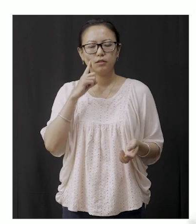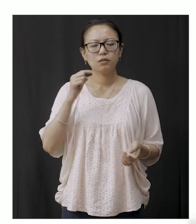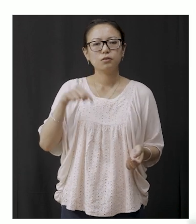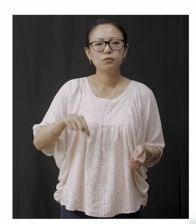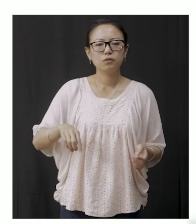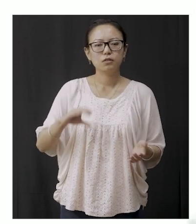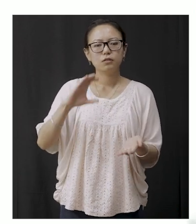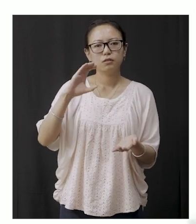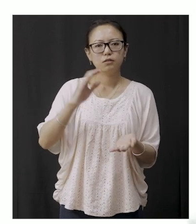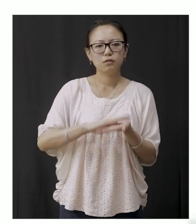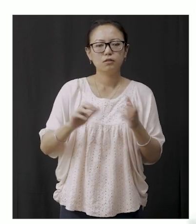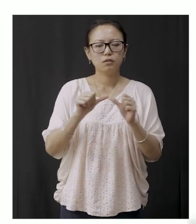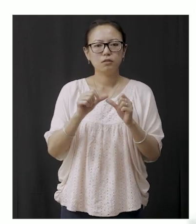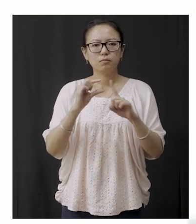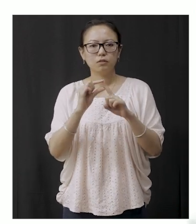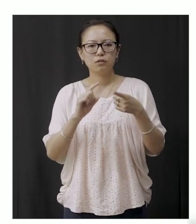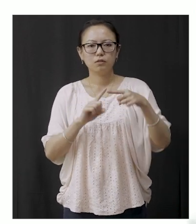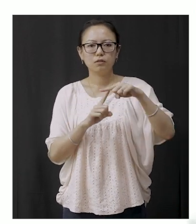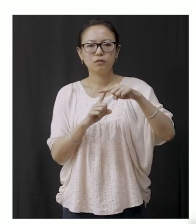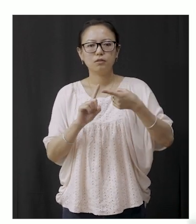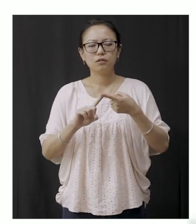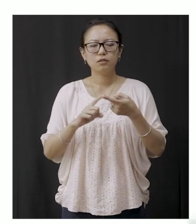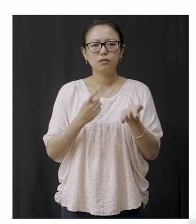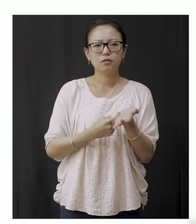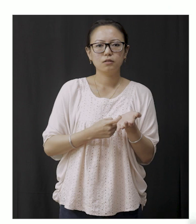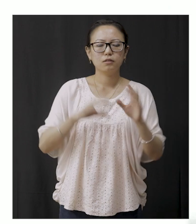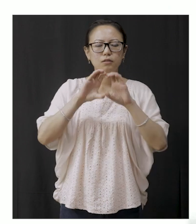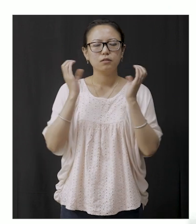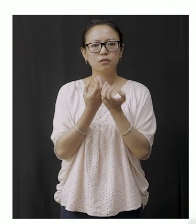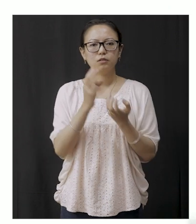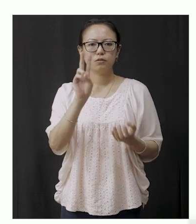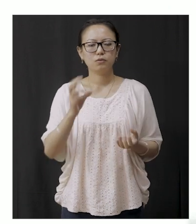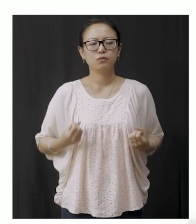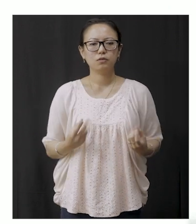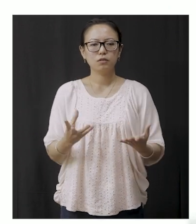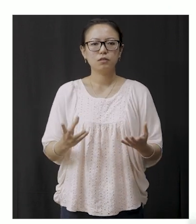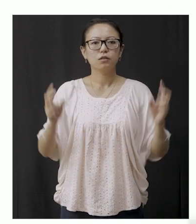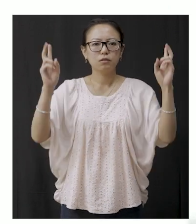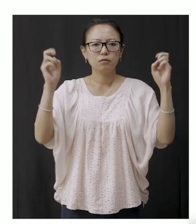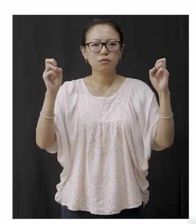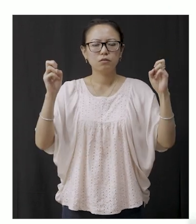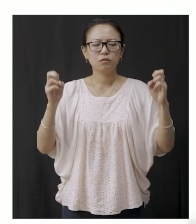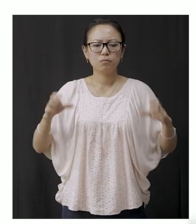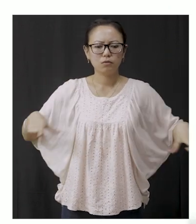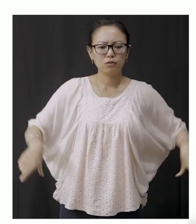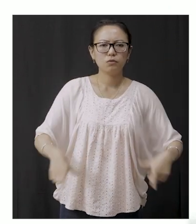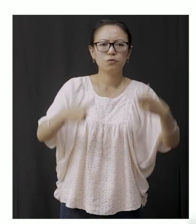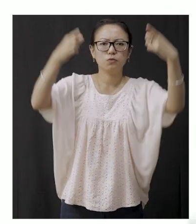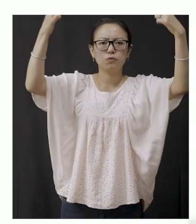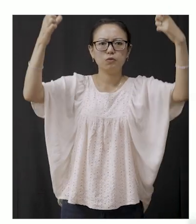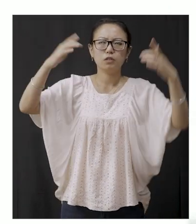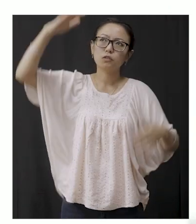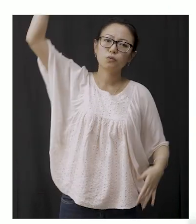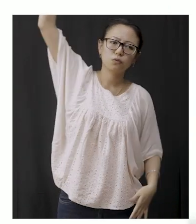2. Chapter 2, it is about tall trees. It is a poem. So today we